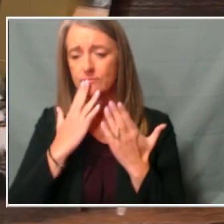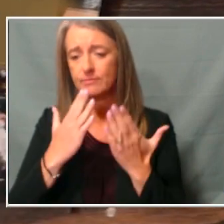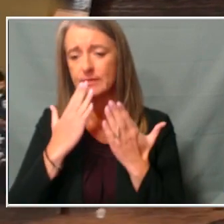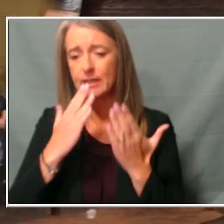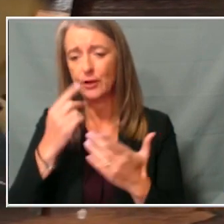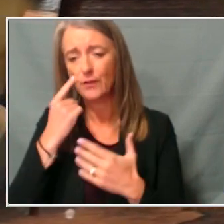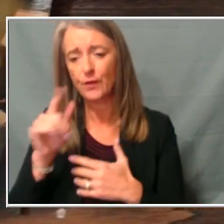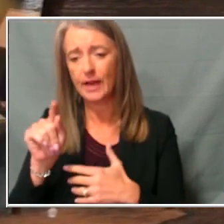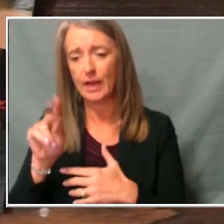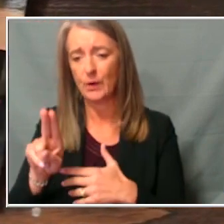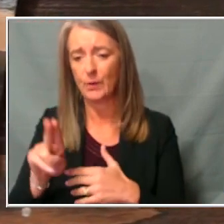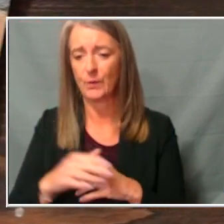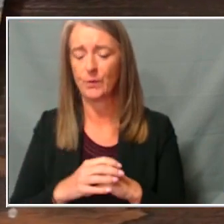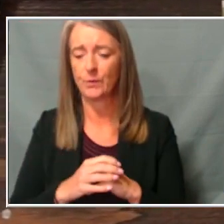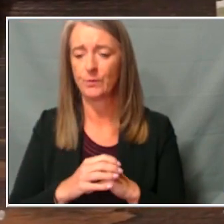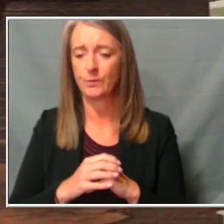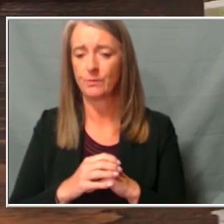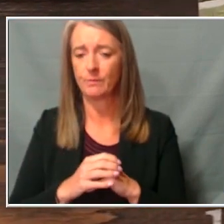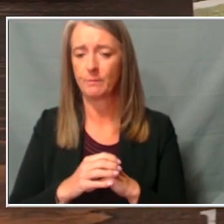KU.